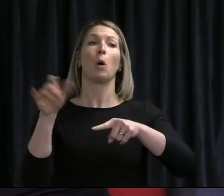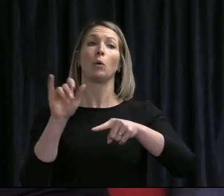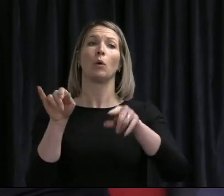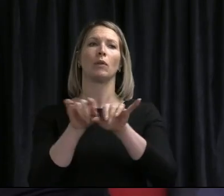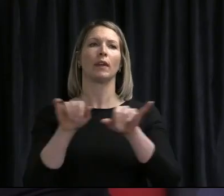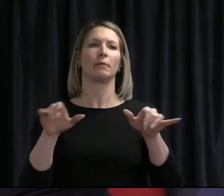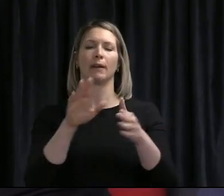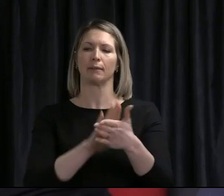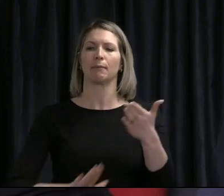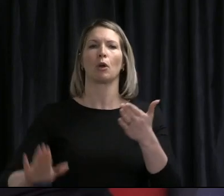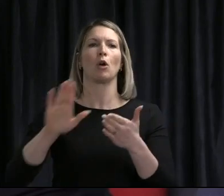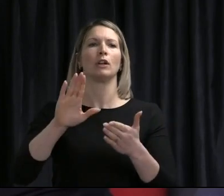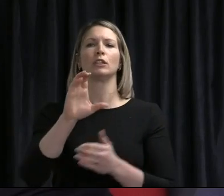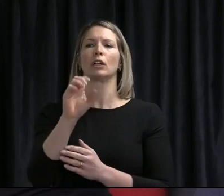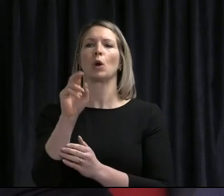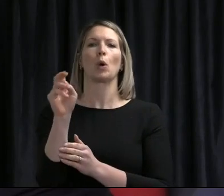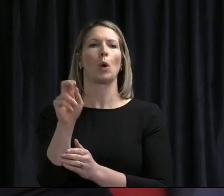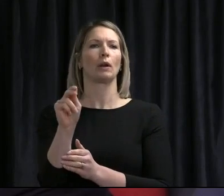Atlantic.